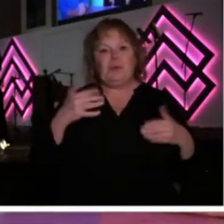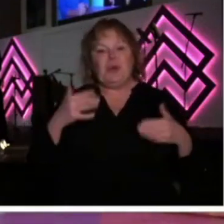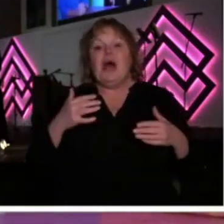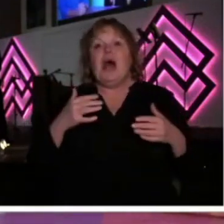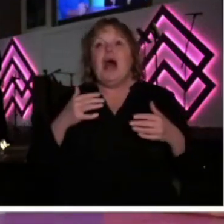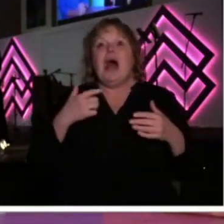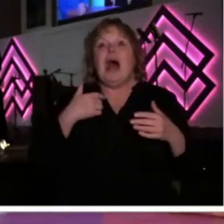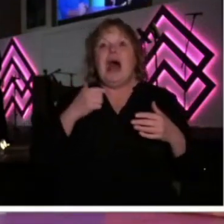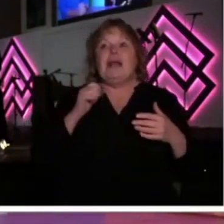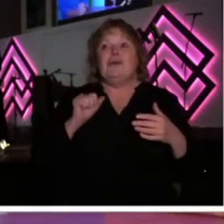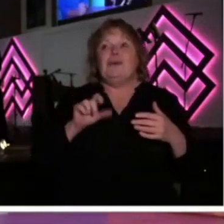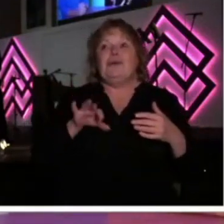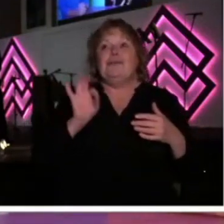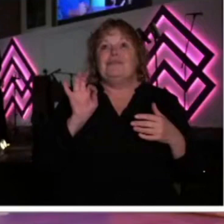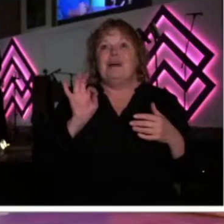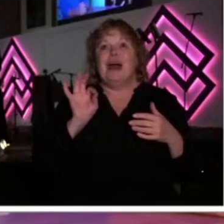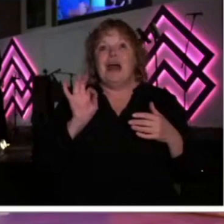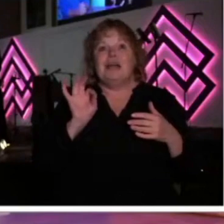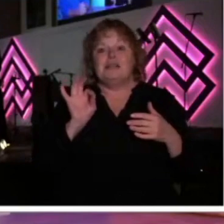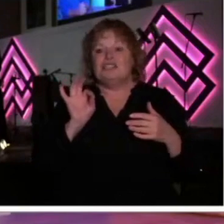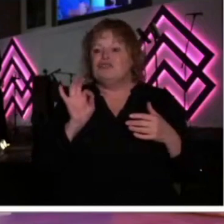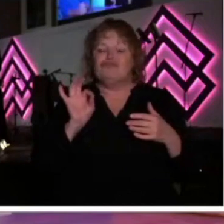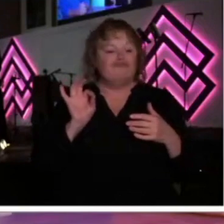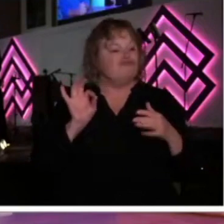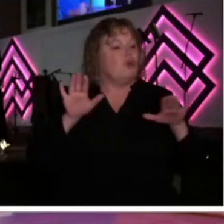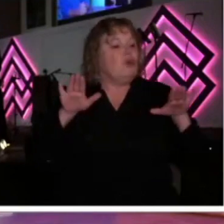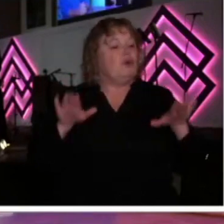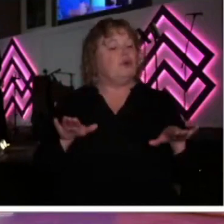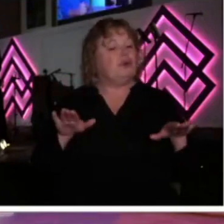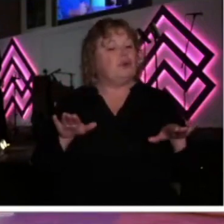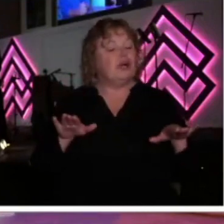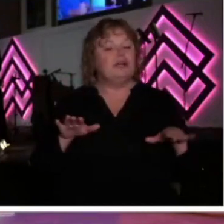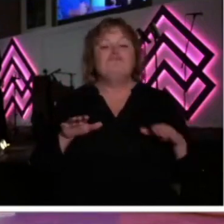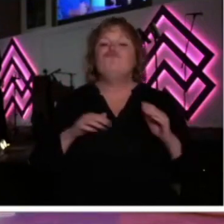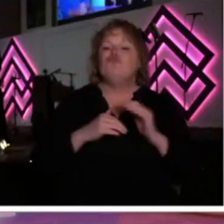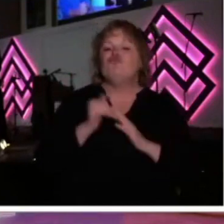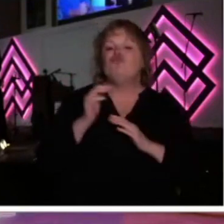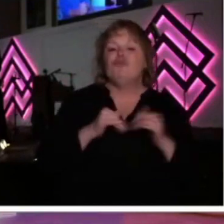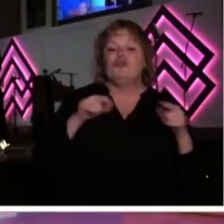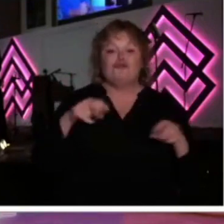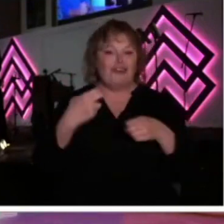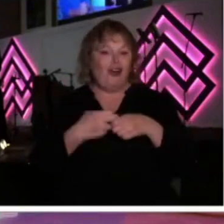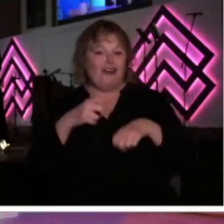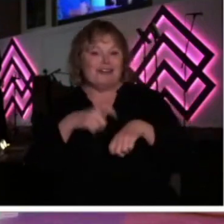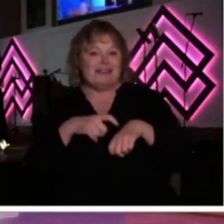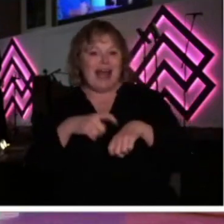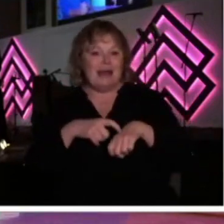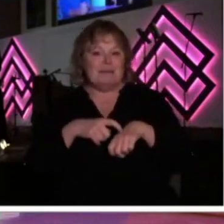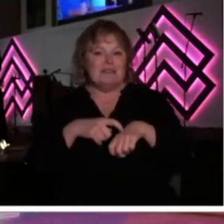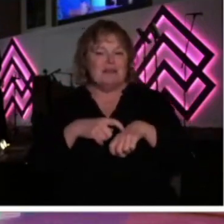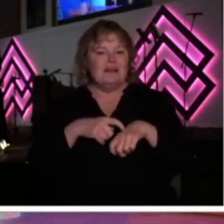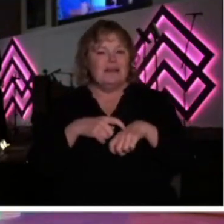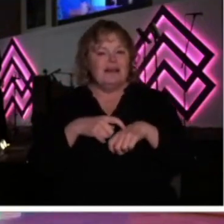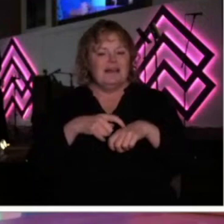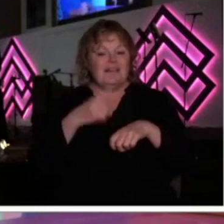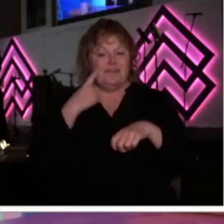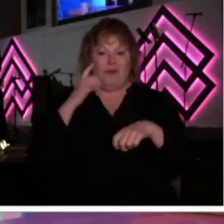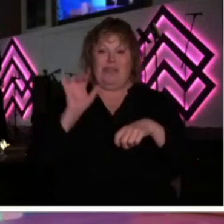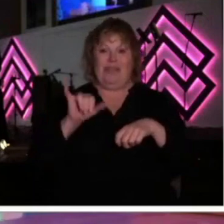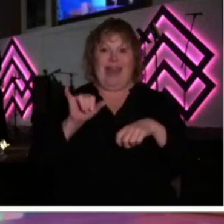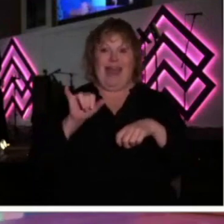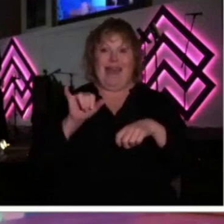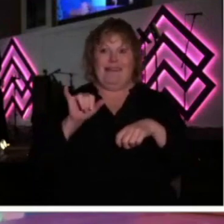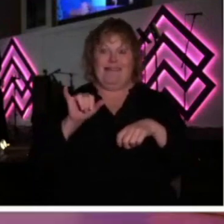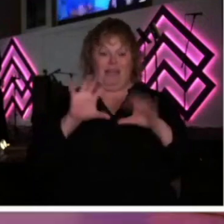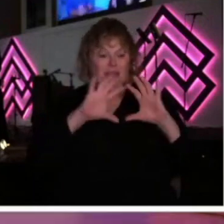was able to find being like content in all circumstances. And those are things that I just feel like the